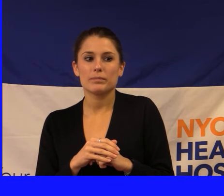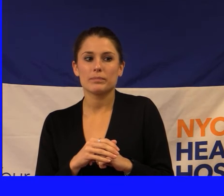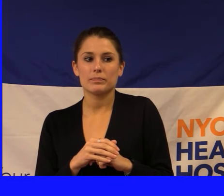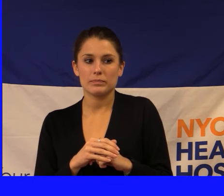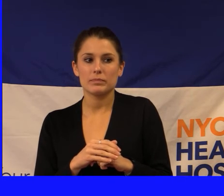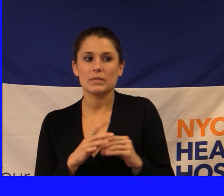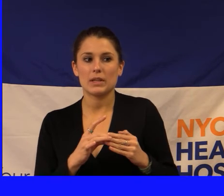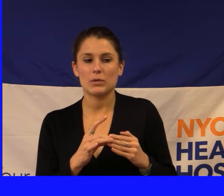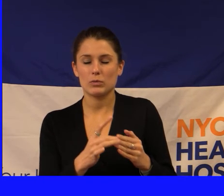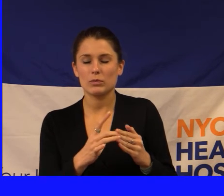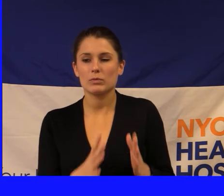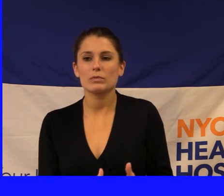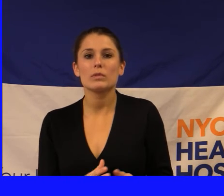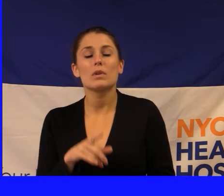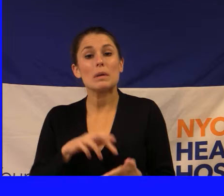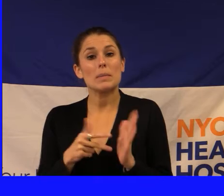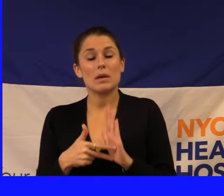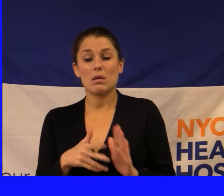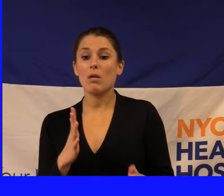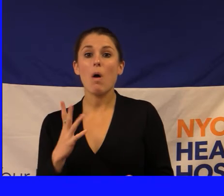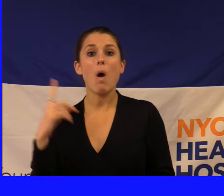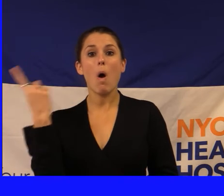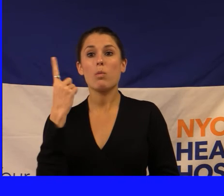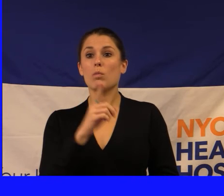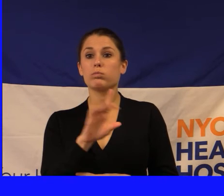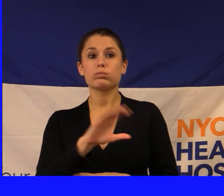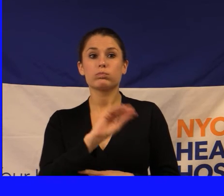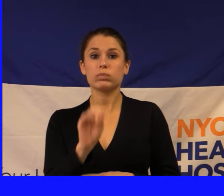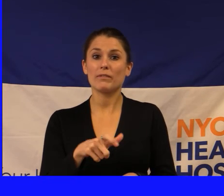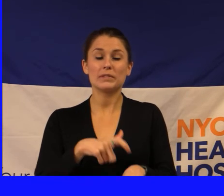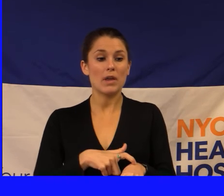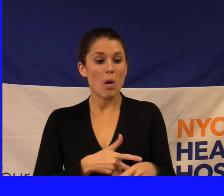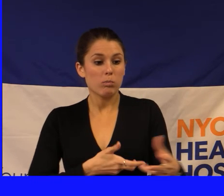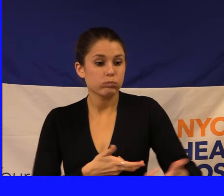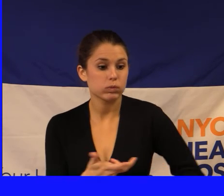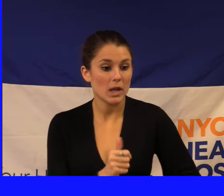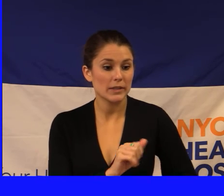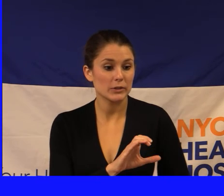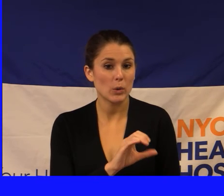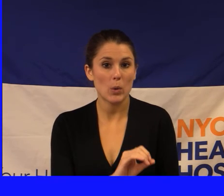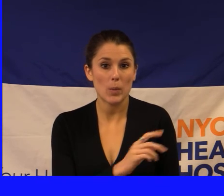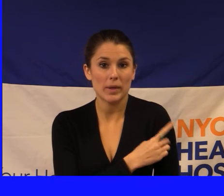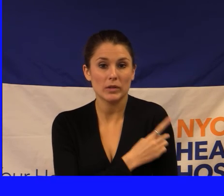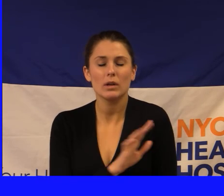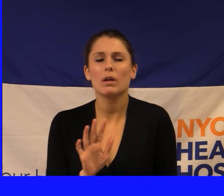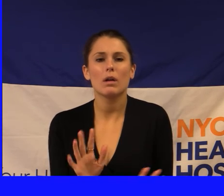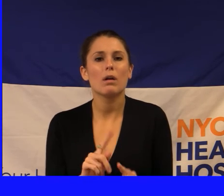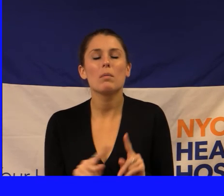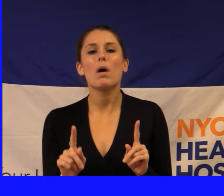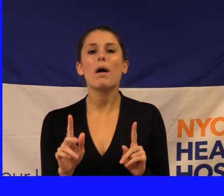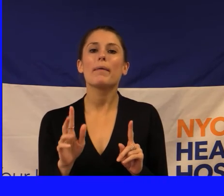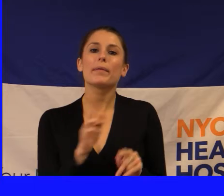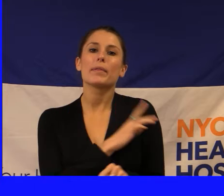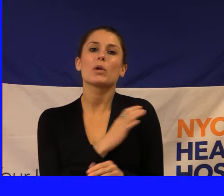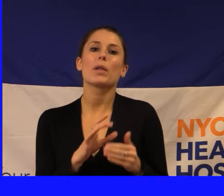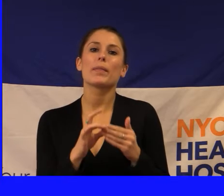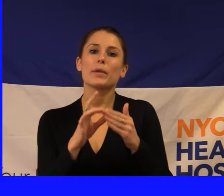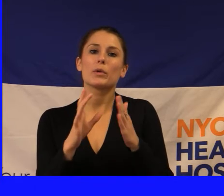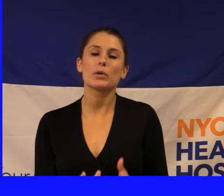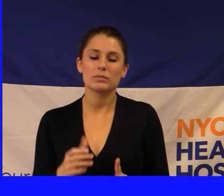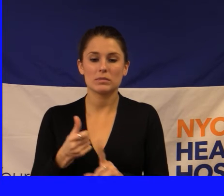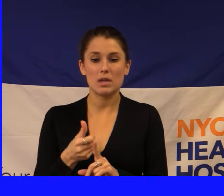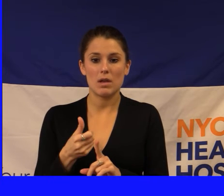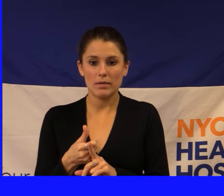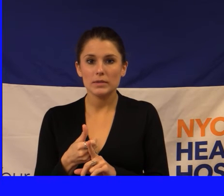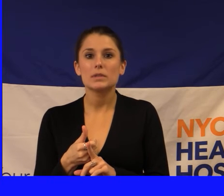dedicated in the sense that they spend 100% of their time on ACO patients, far from it, but they are a group of clinical leaders who have committed